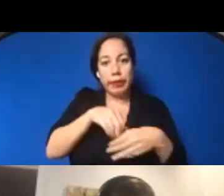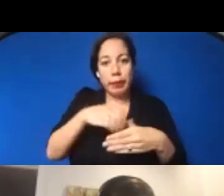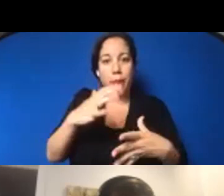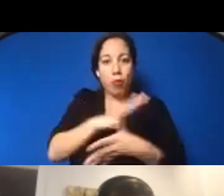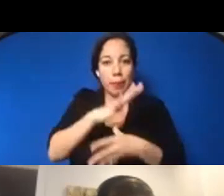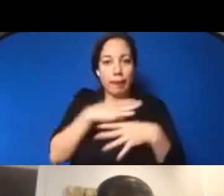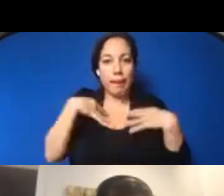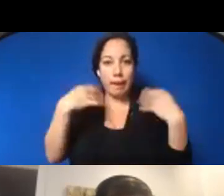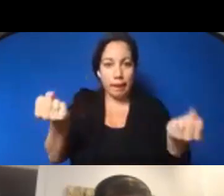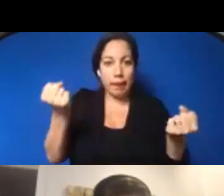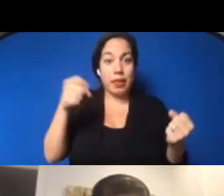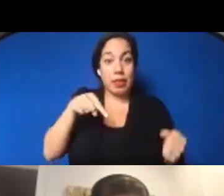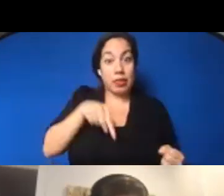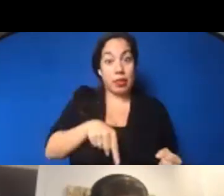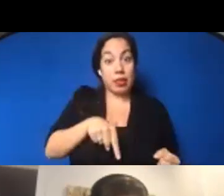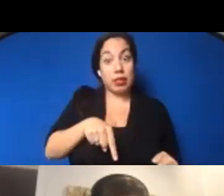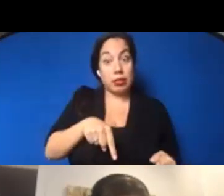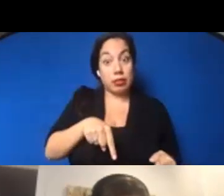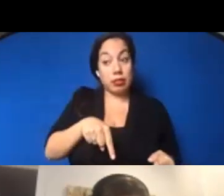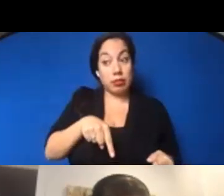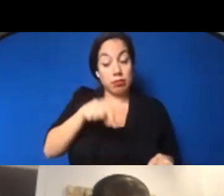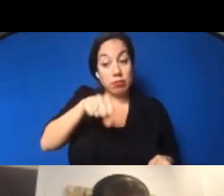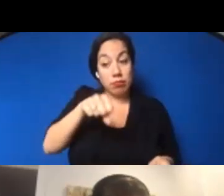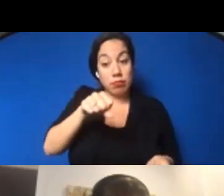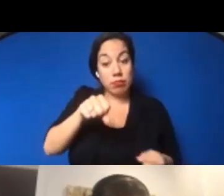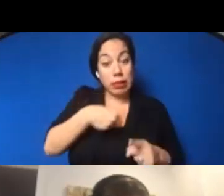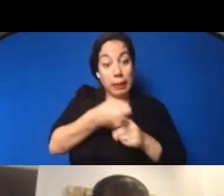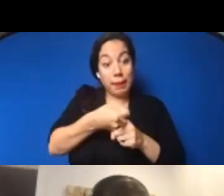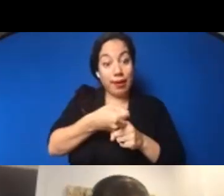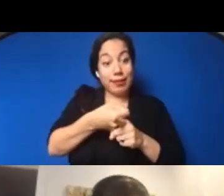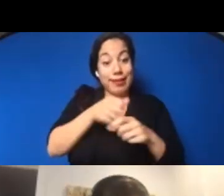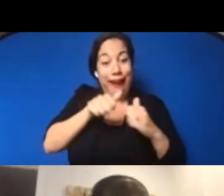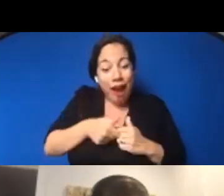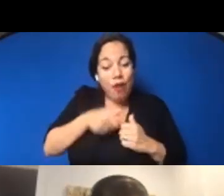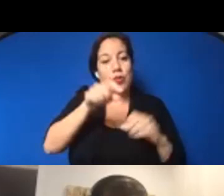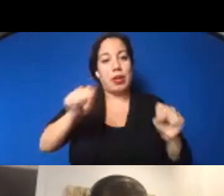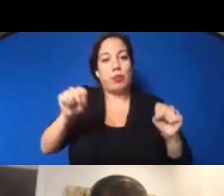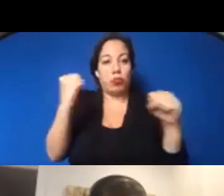whether this does make a difference in fighting the pandemic, that you have this